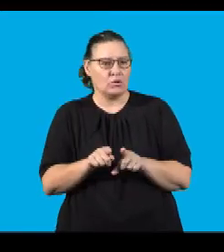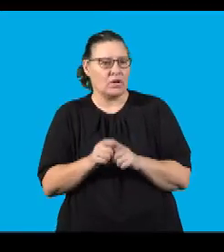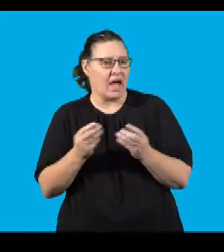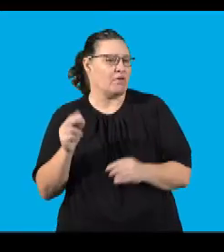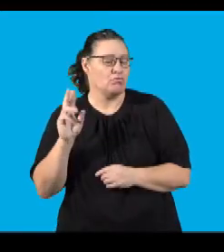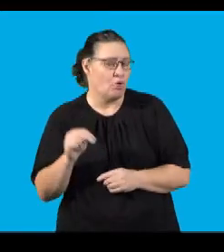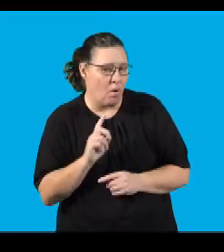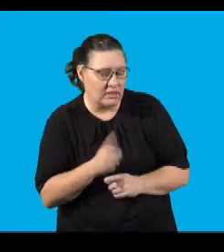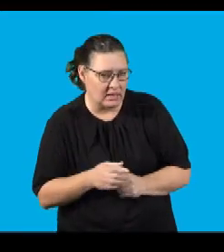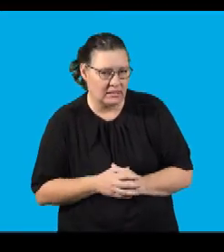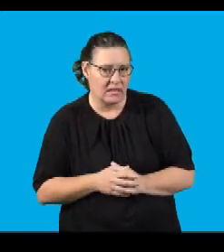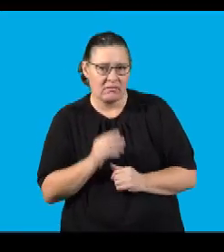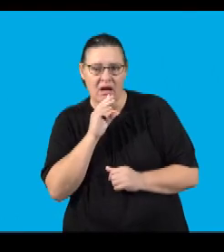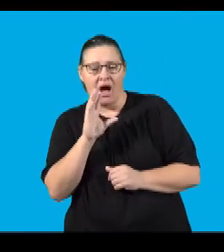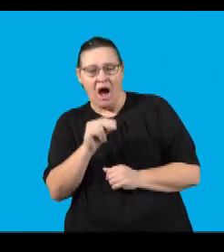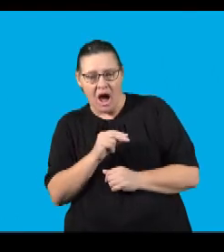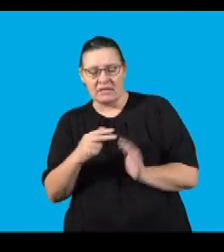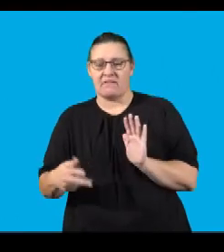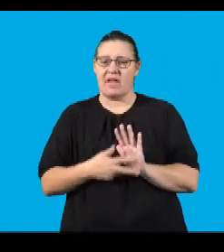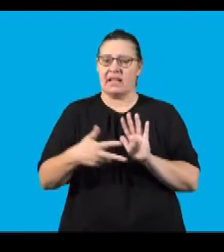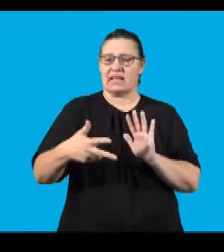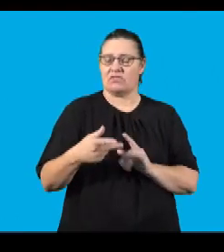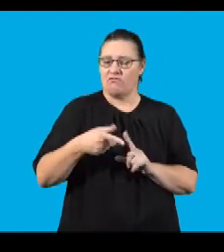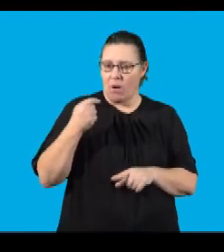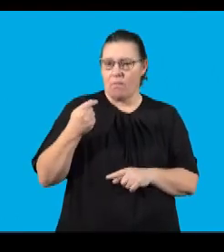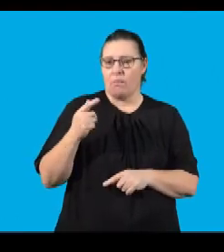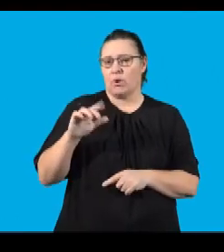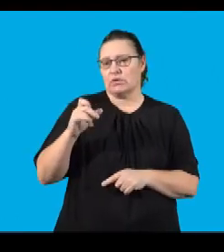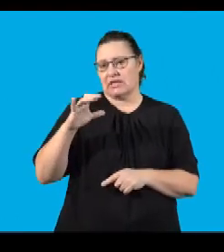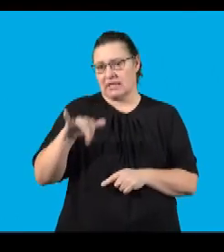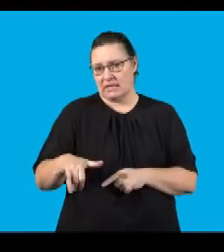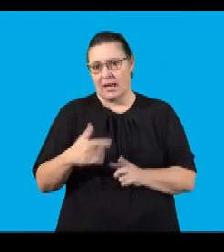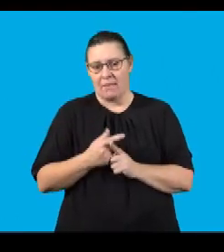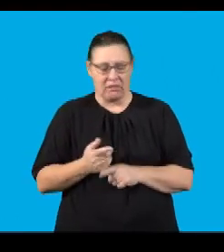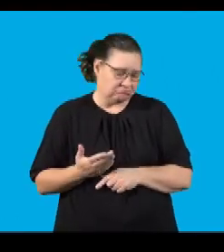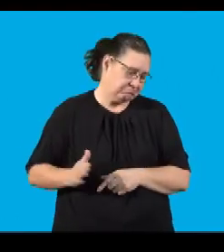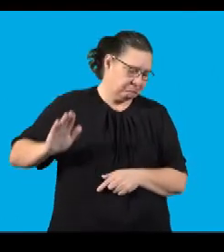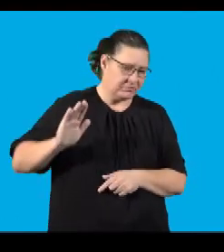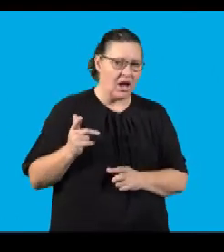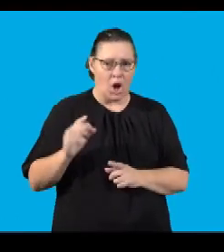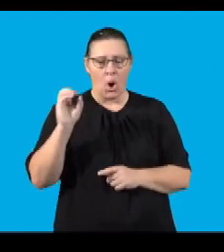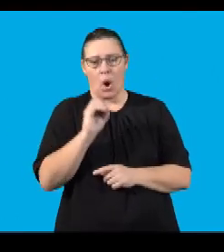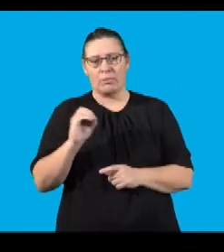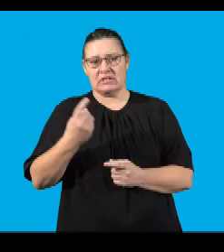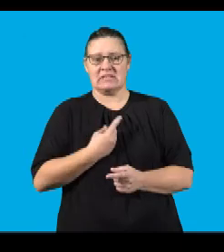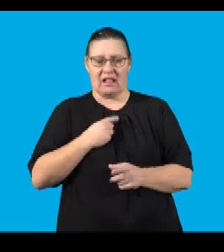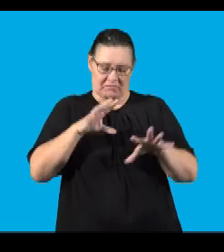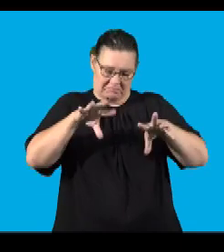a no answer. He asks for validation from Lucy, but he's sidelined by her